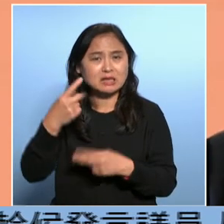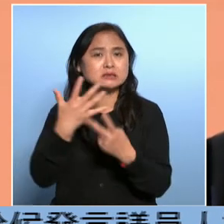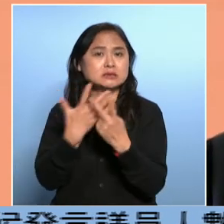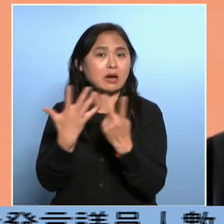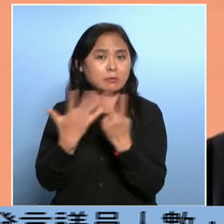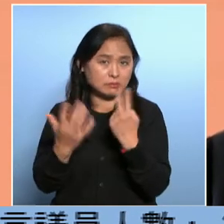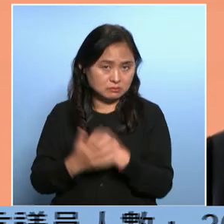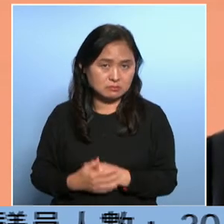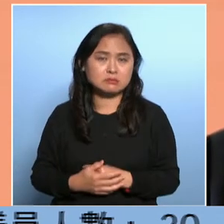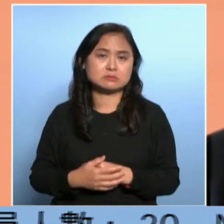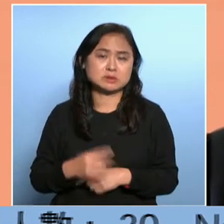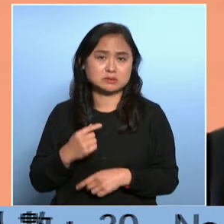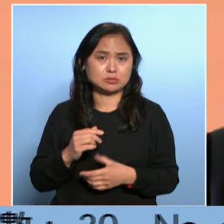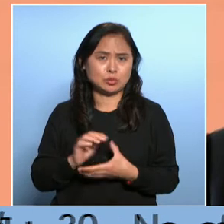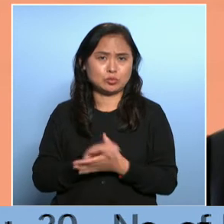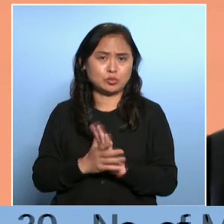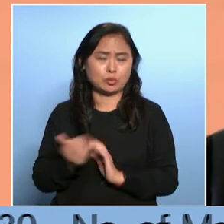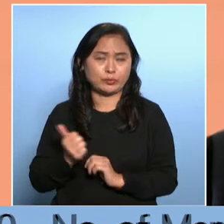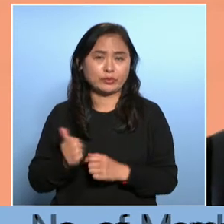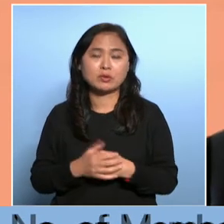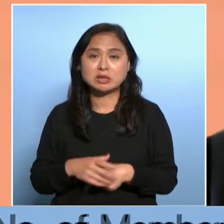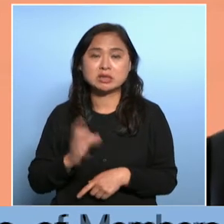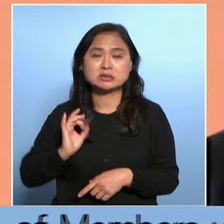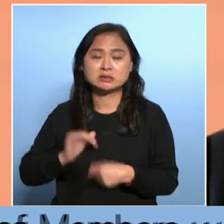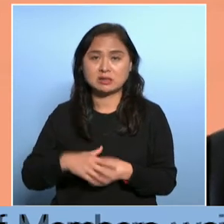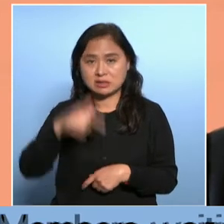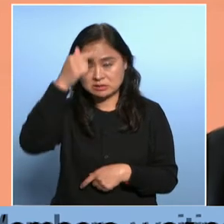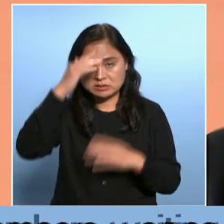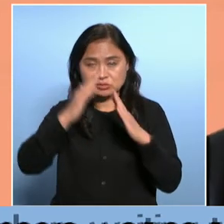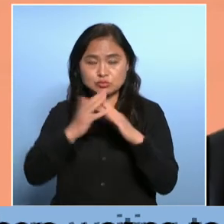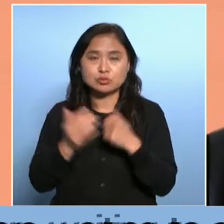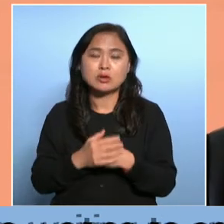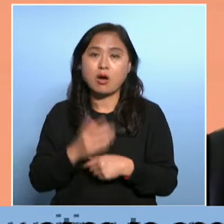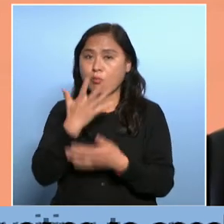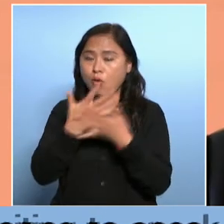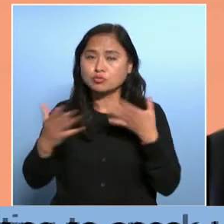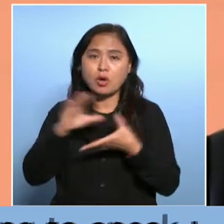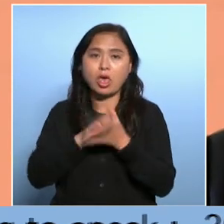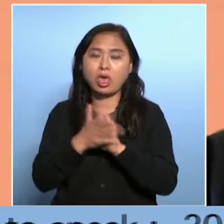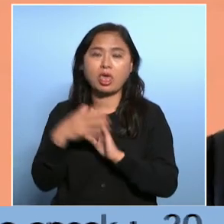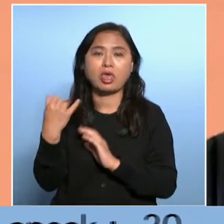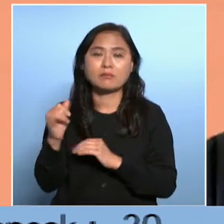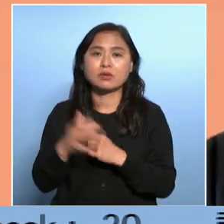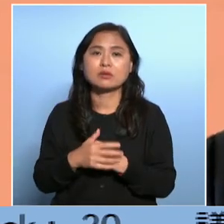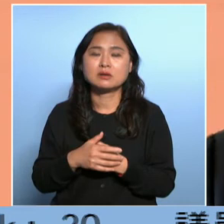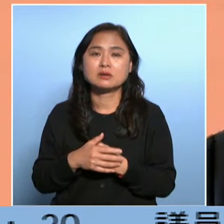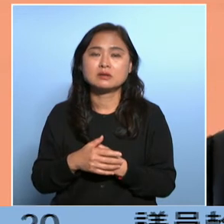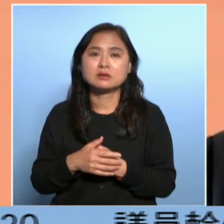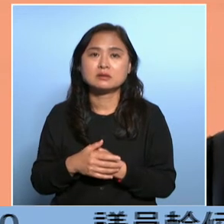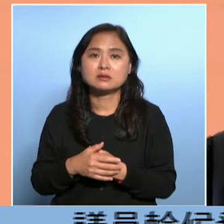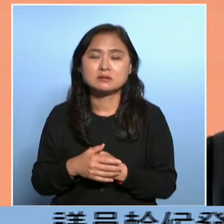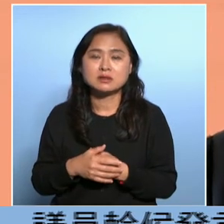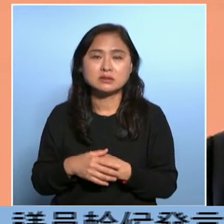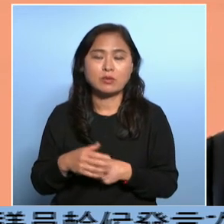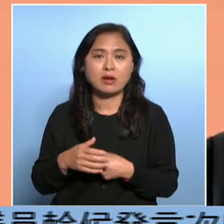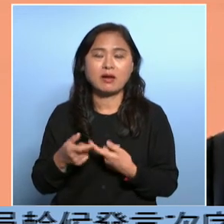appointment. And if you go to private hospitals, if you try to make a booking online, you simply will not be able to do it, because